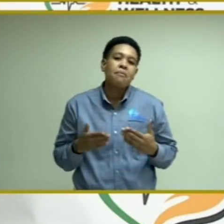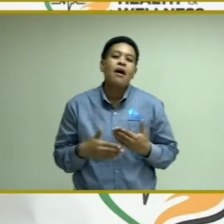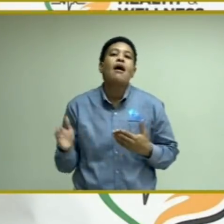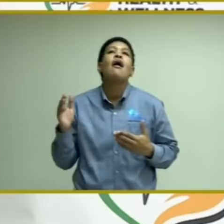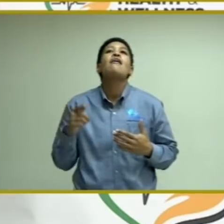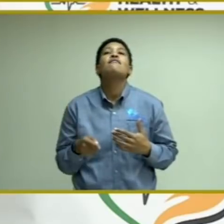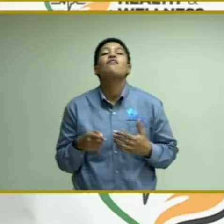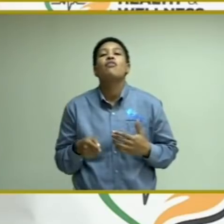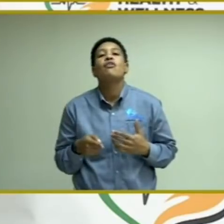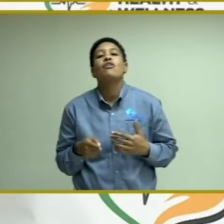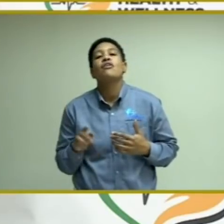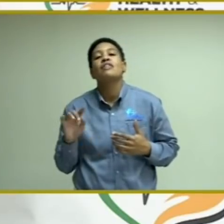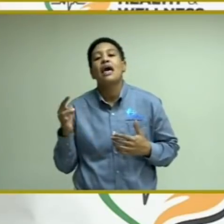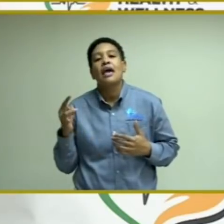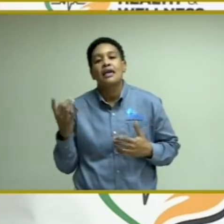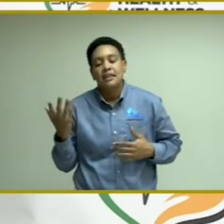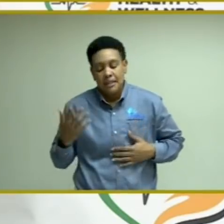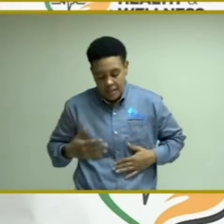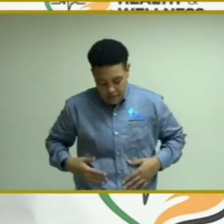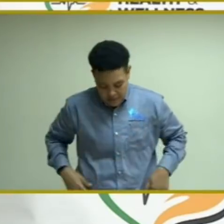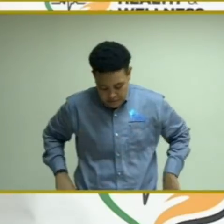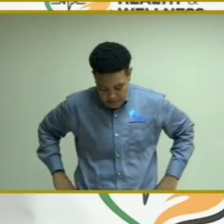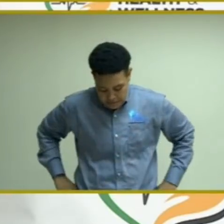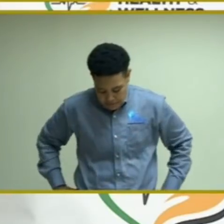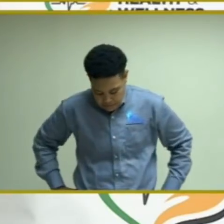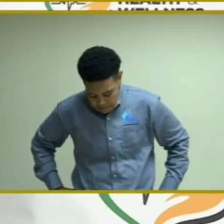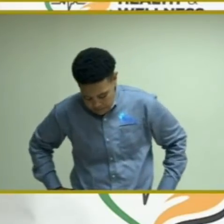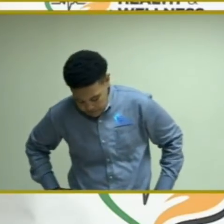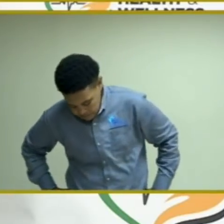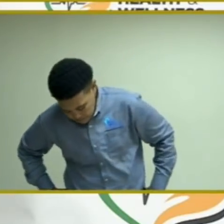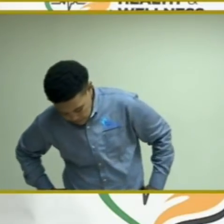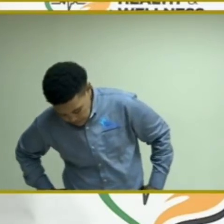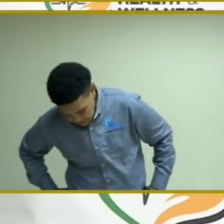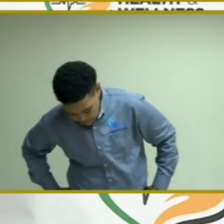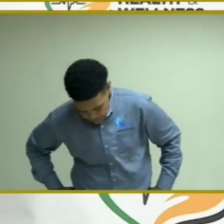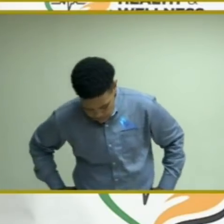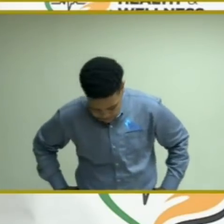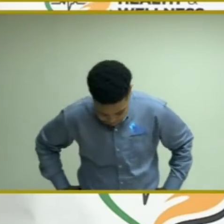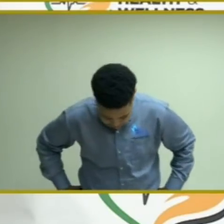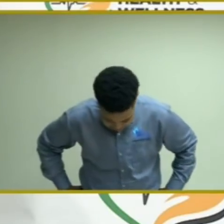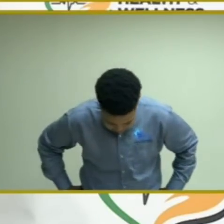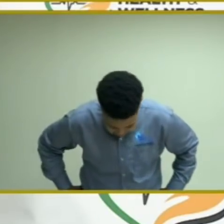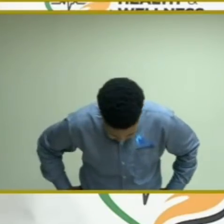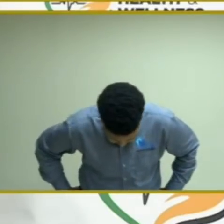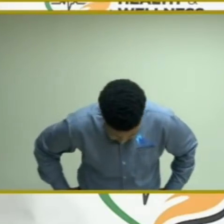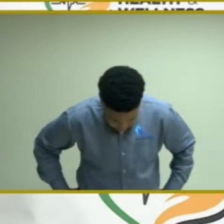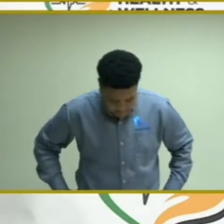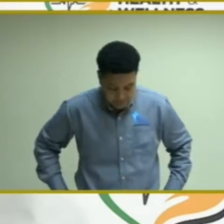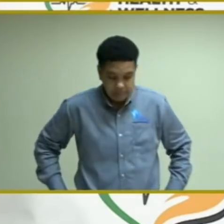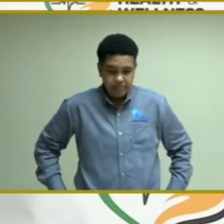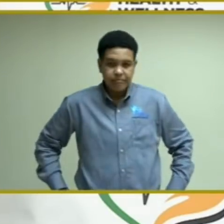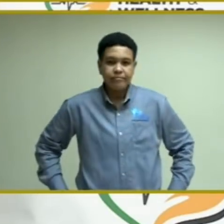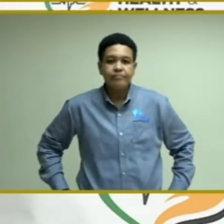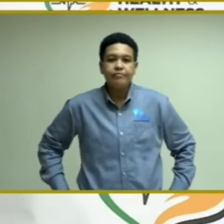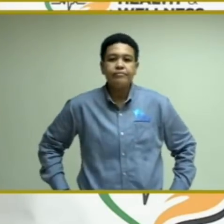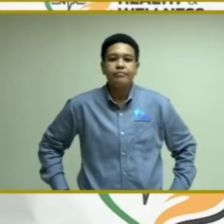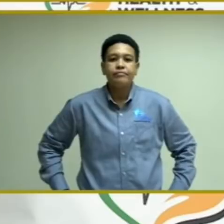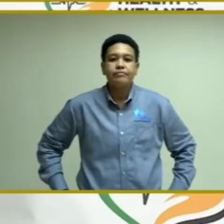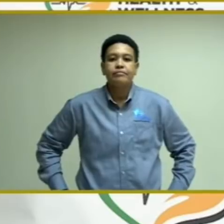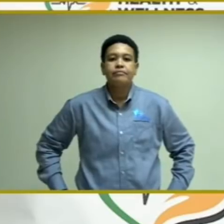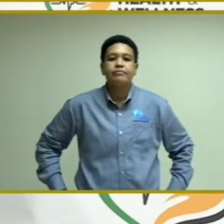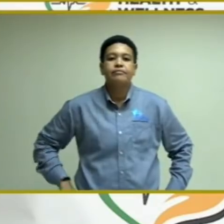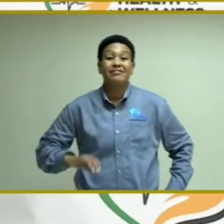the 8th. That card is being used elsewhere in Europe. People travel every